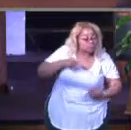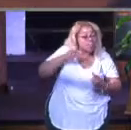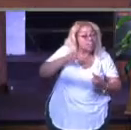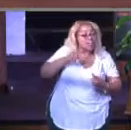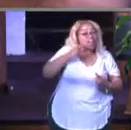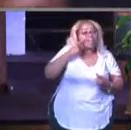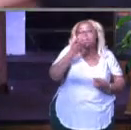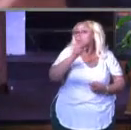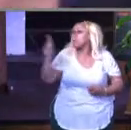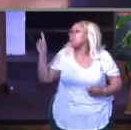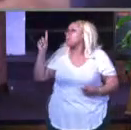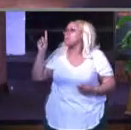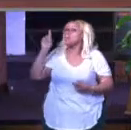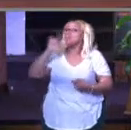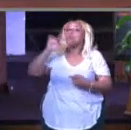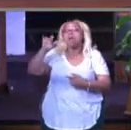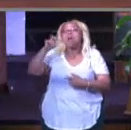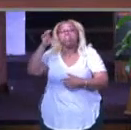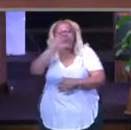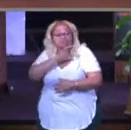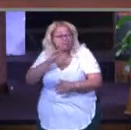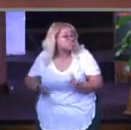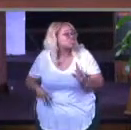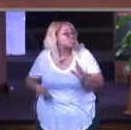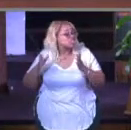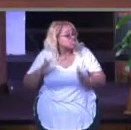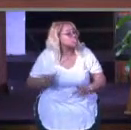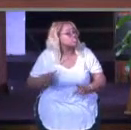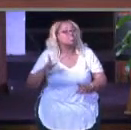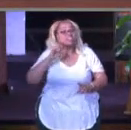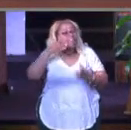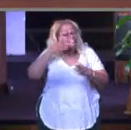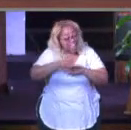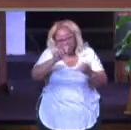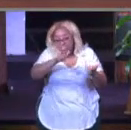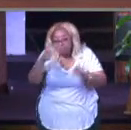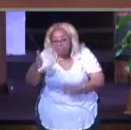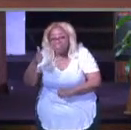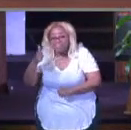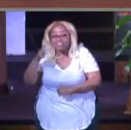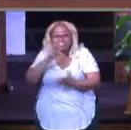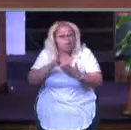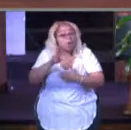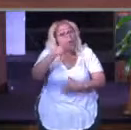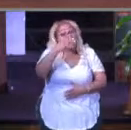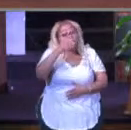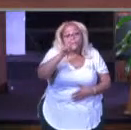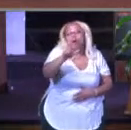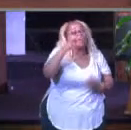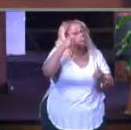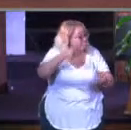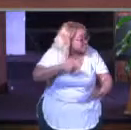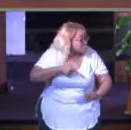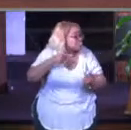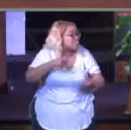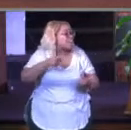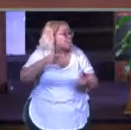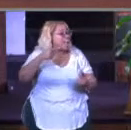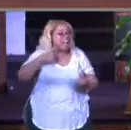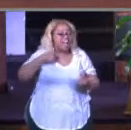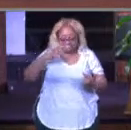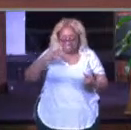turned his back on Gentile Christians. This was after he was baptized in the Holy Ghost. Paul struggled. He said, I